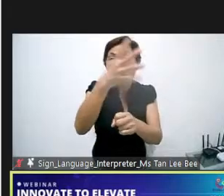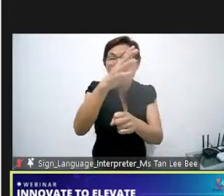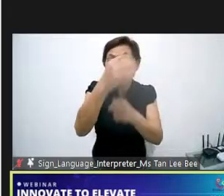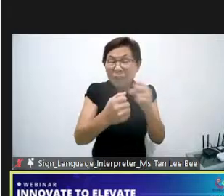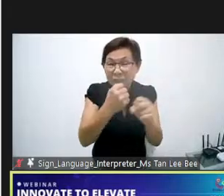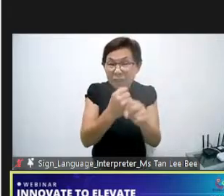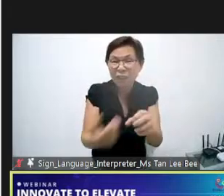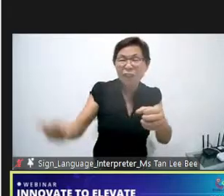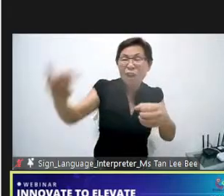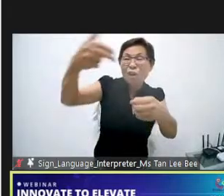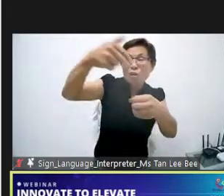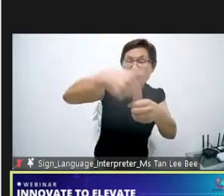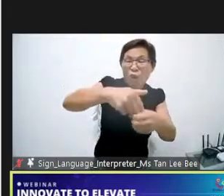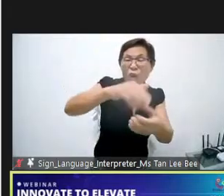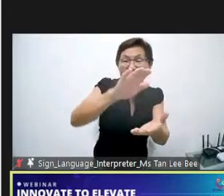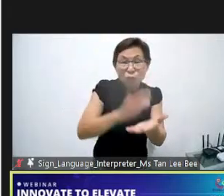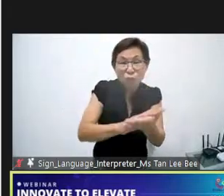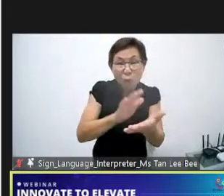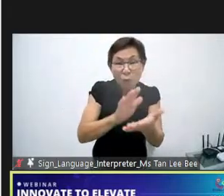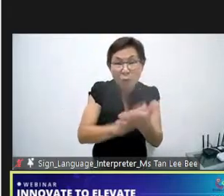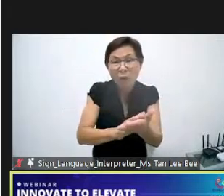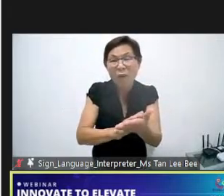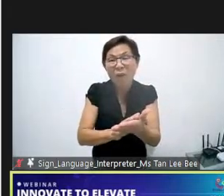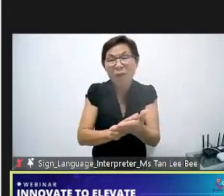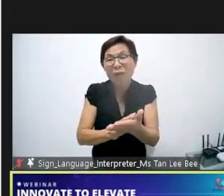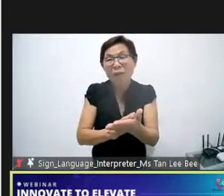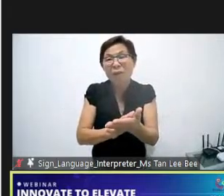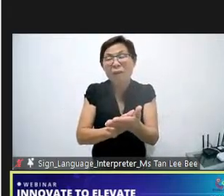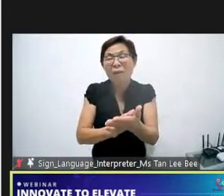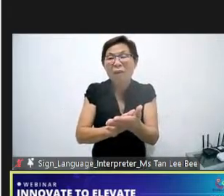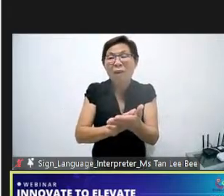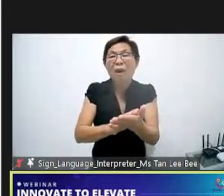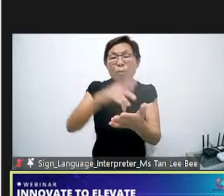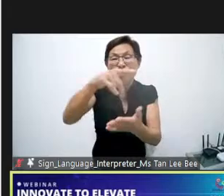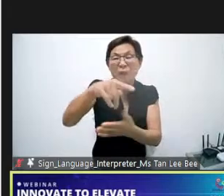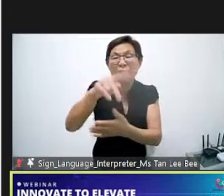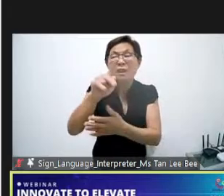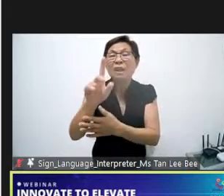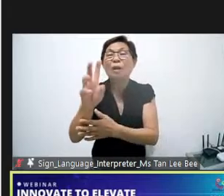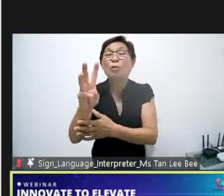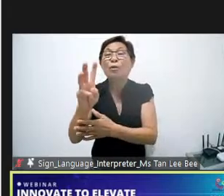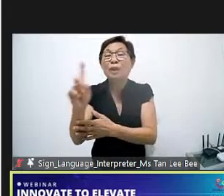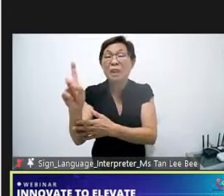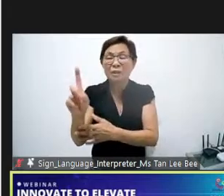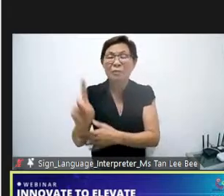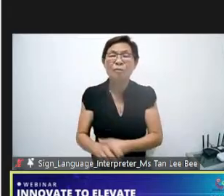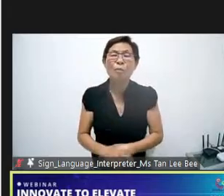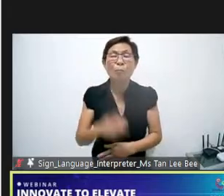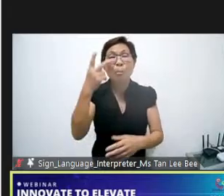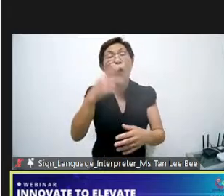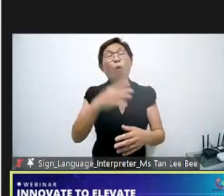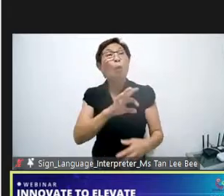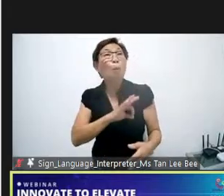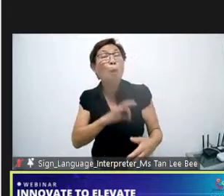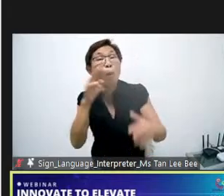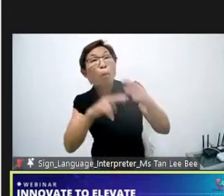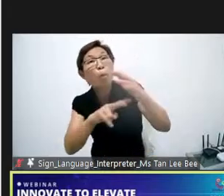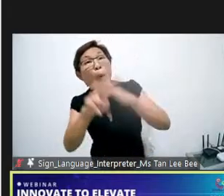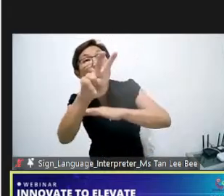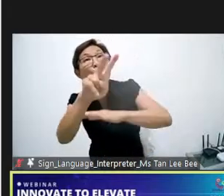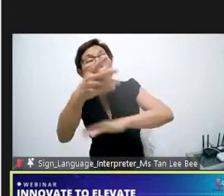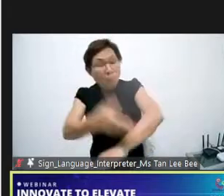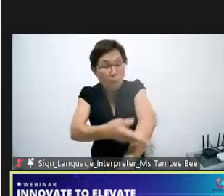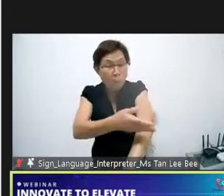own unique perspectives on his student achievement and always look forward to magnify his students' abilities